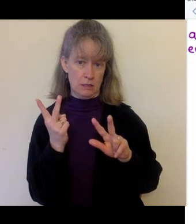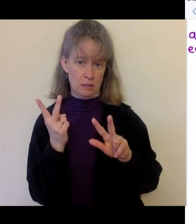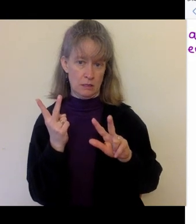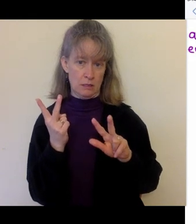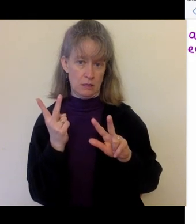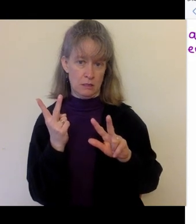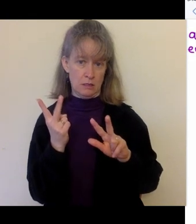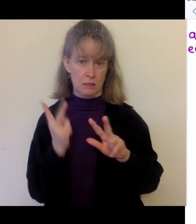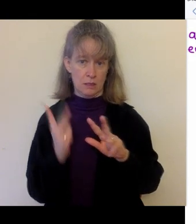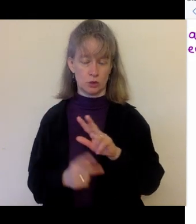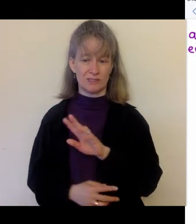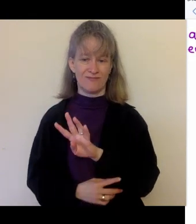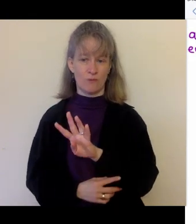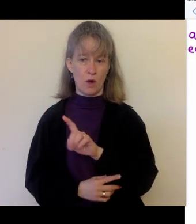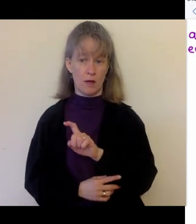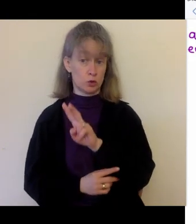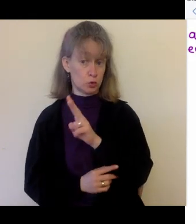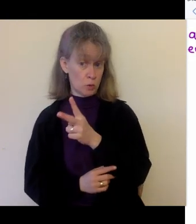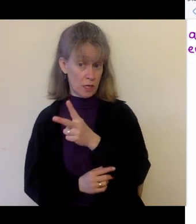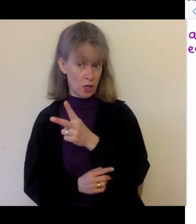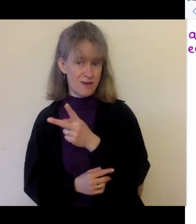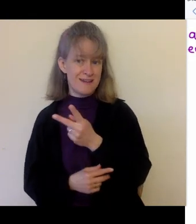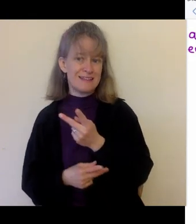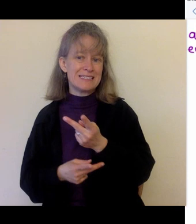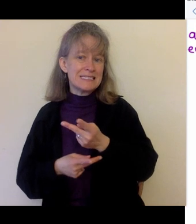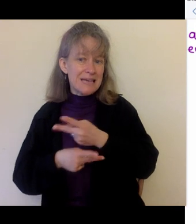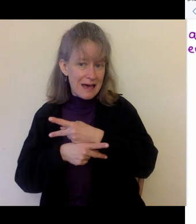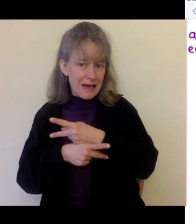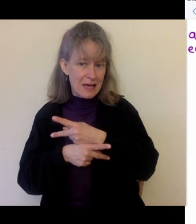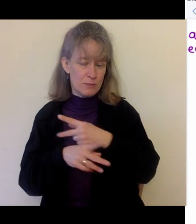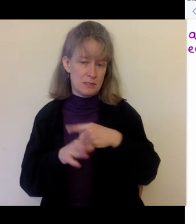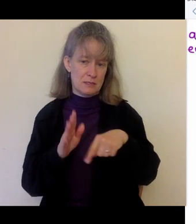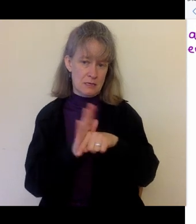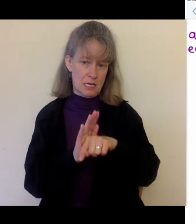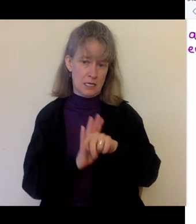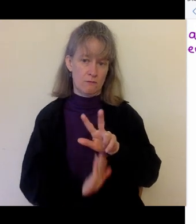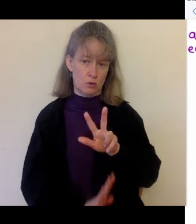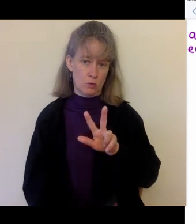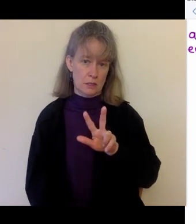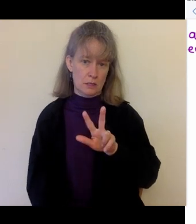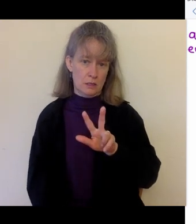So 4x squared times negative 3